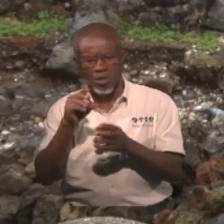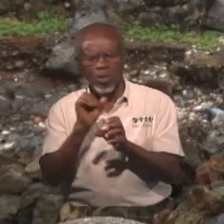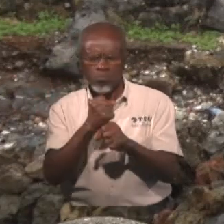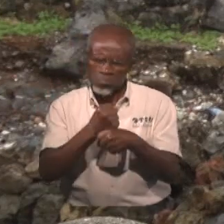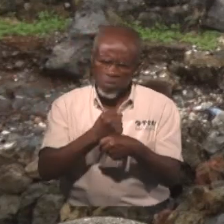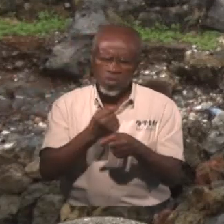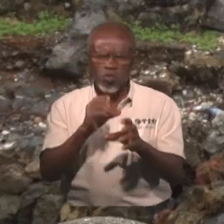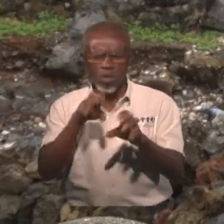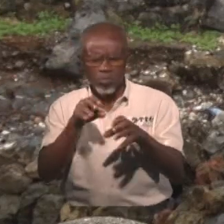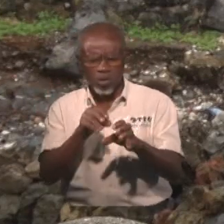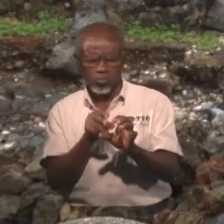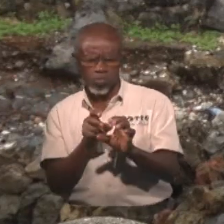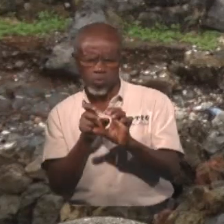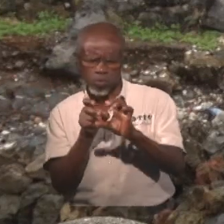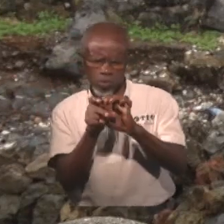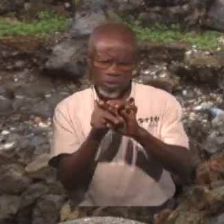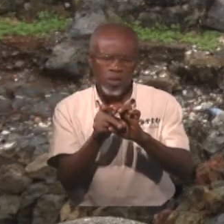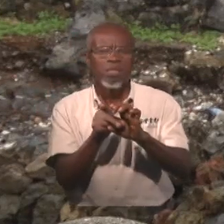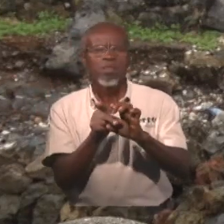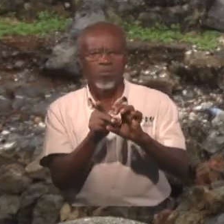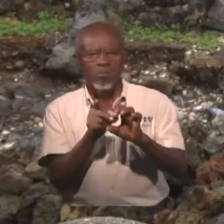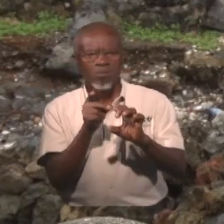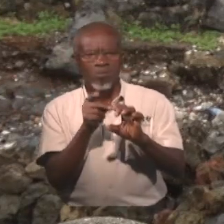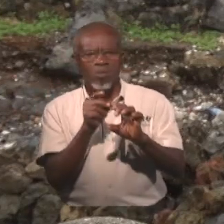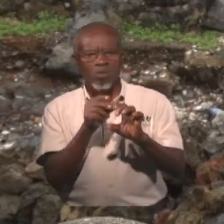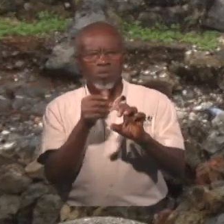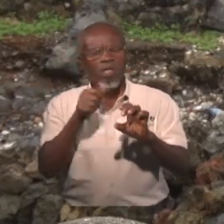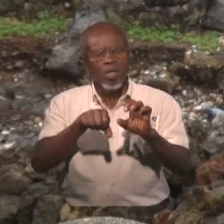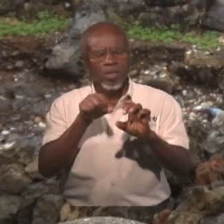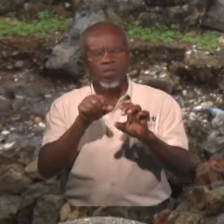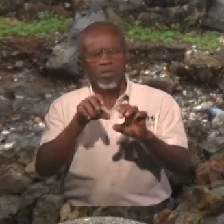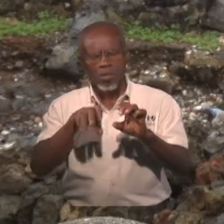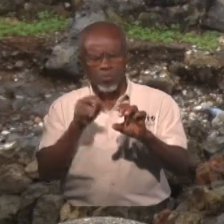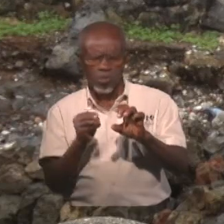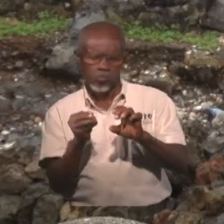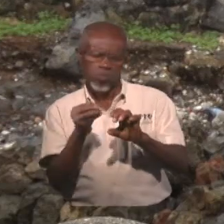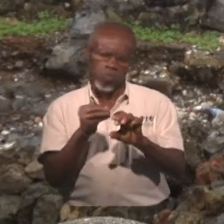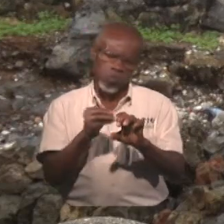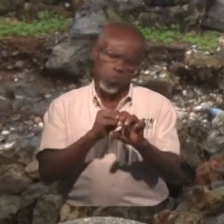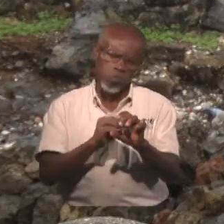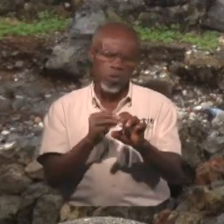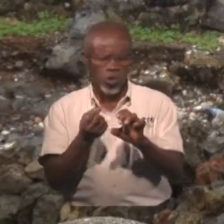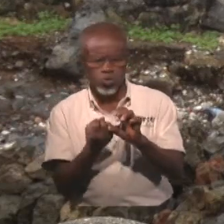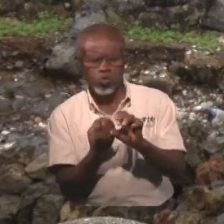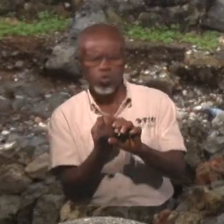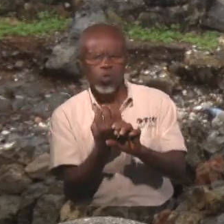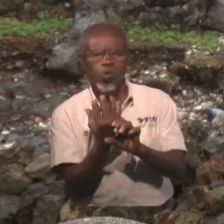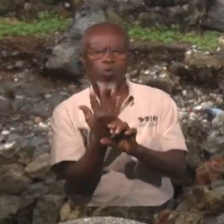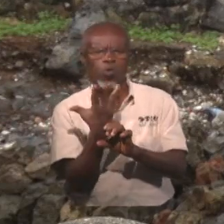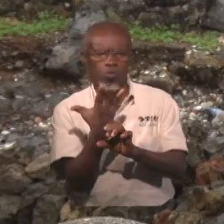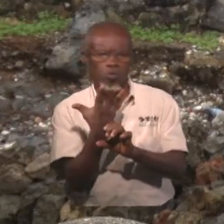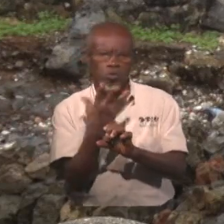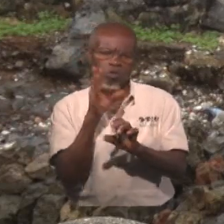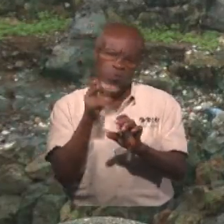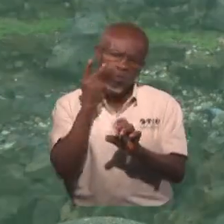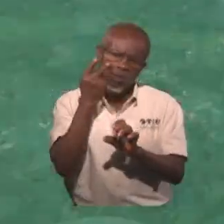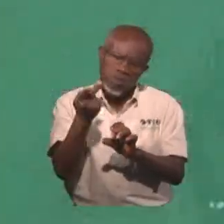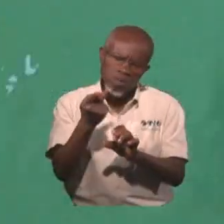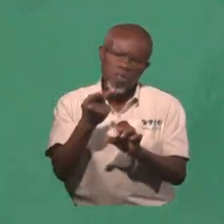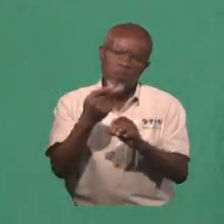could propagate corals, sponges, whatever you choose to propagate on it. And over time, we'll see how it